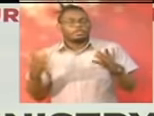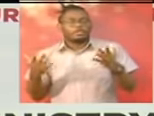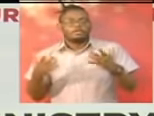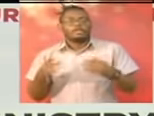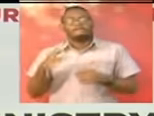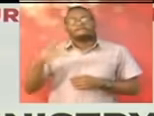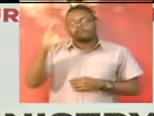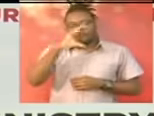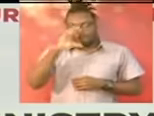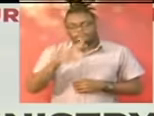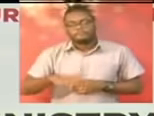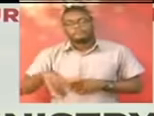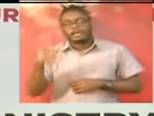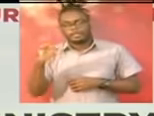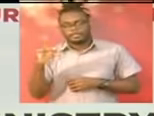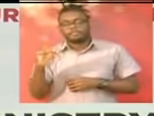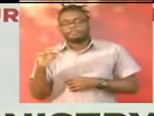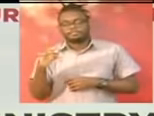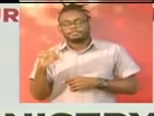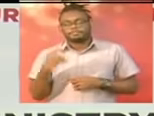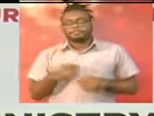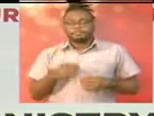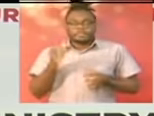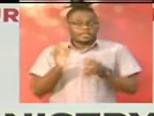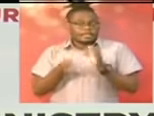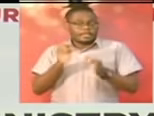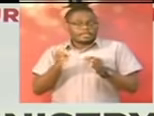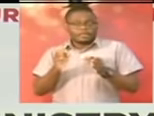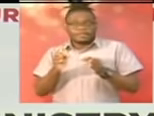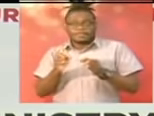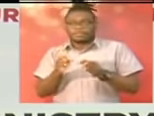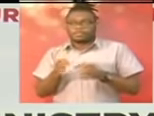comorbidities out of control, plus shortness of breath